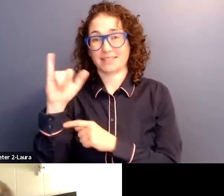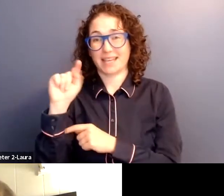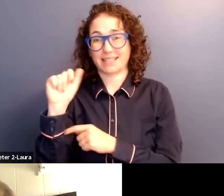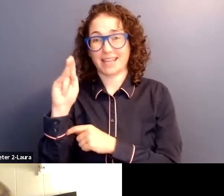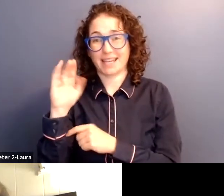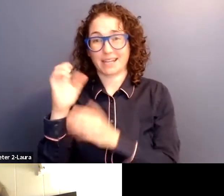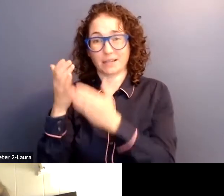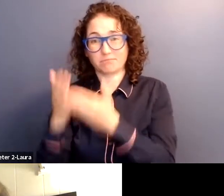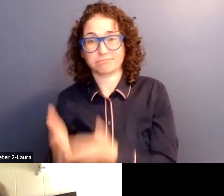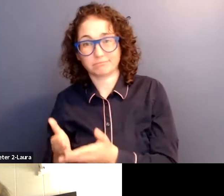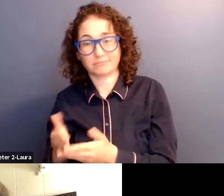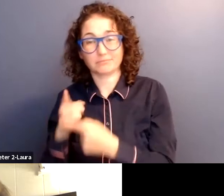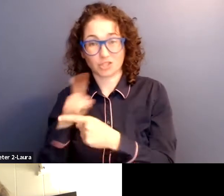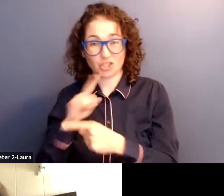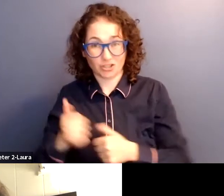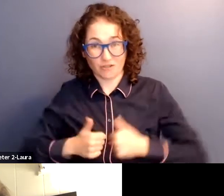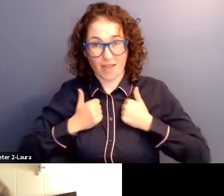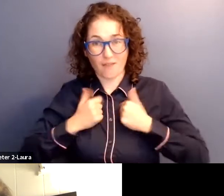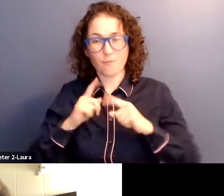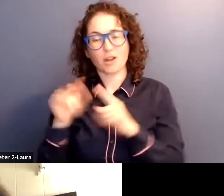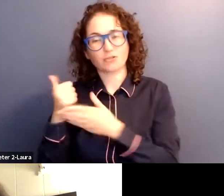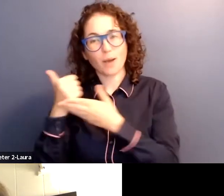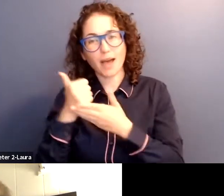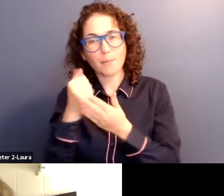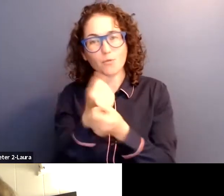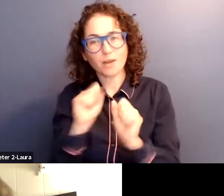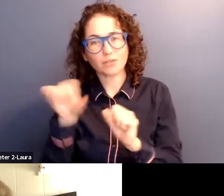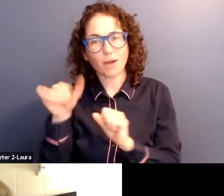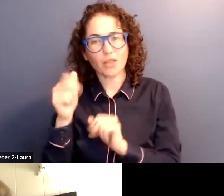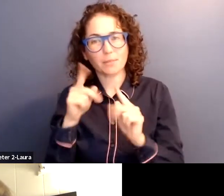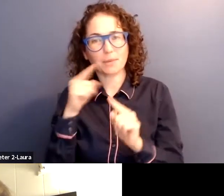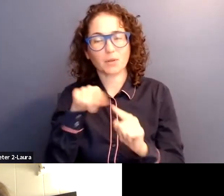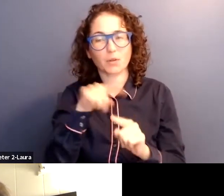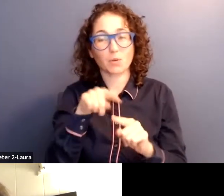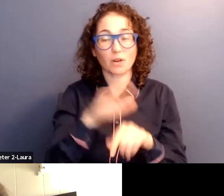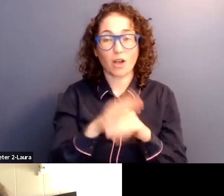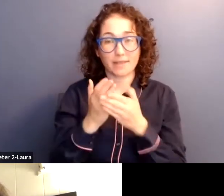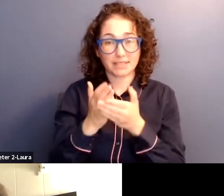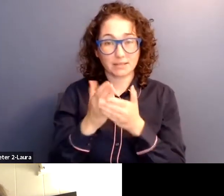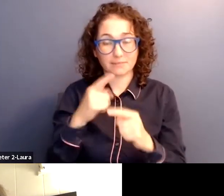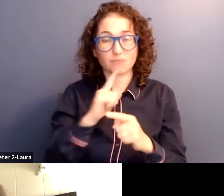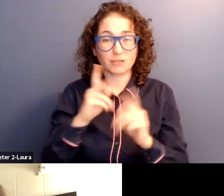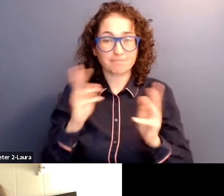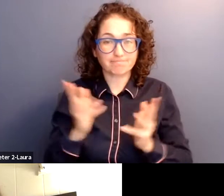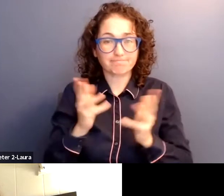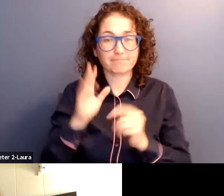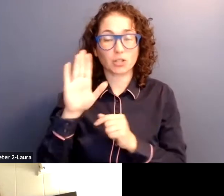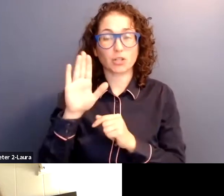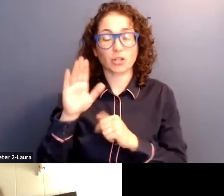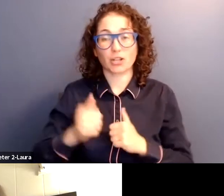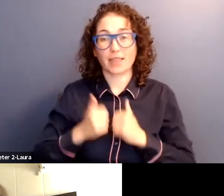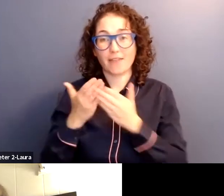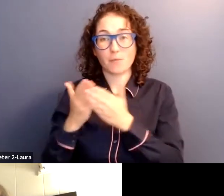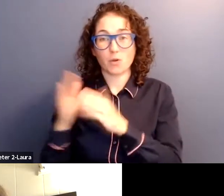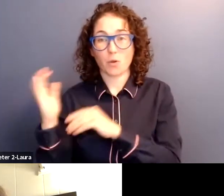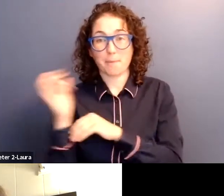she survived, but not only that, she helped in the rescue of fellow Titanic passengers by urging her lifeboat to go back and